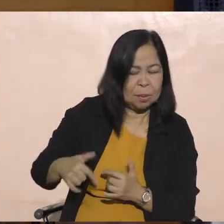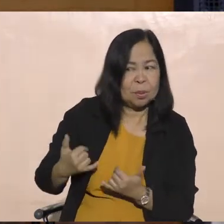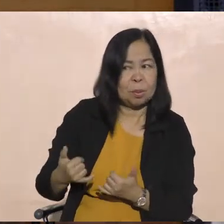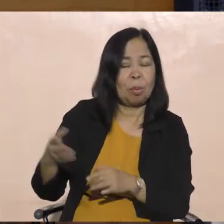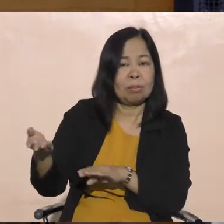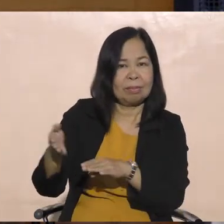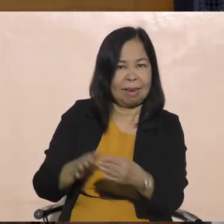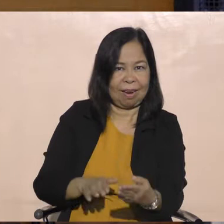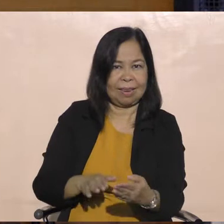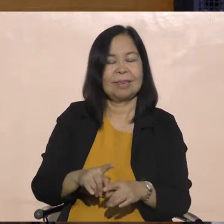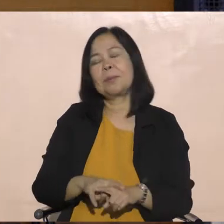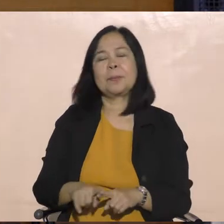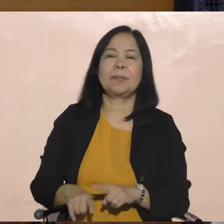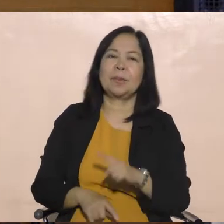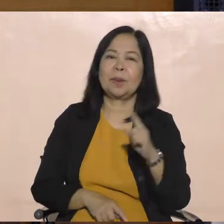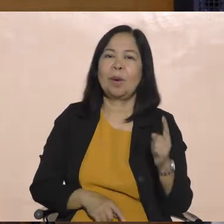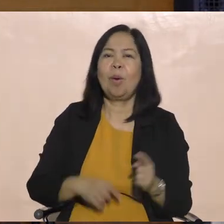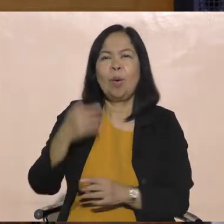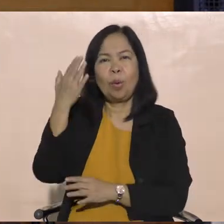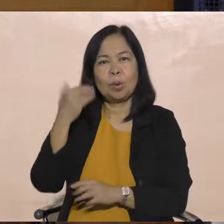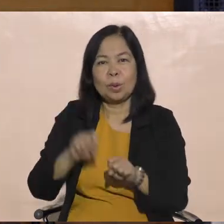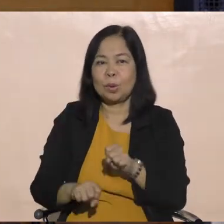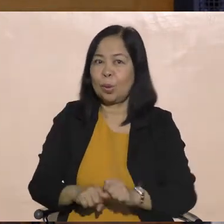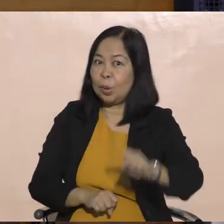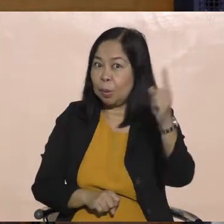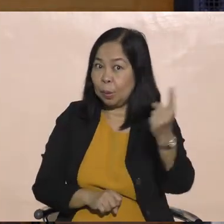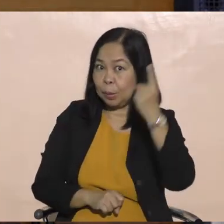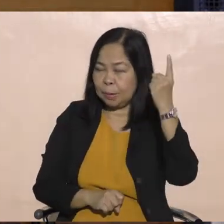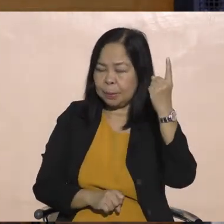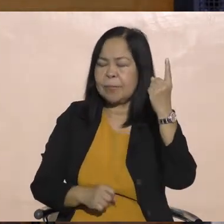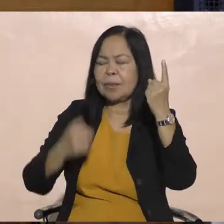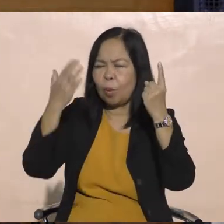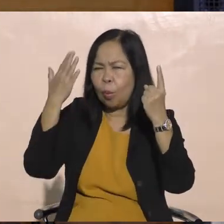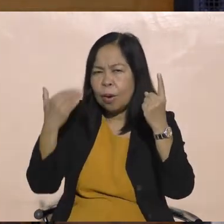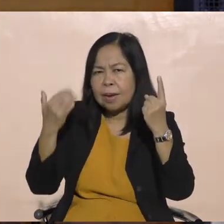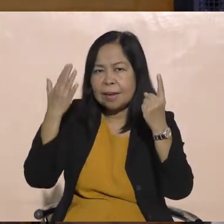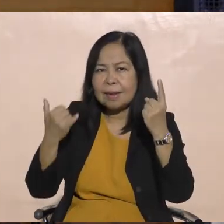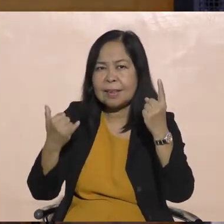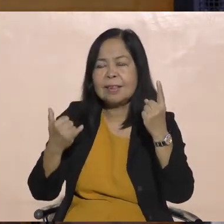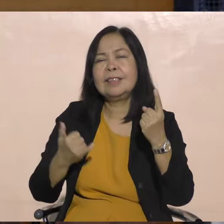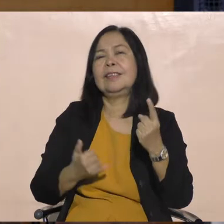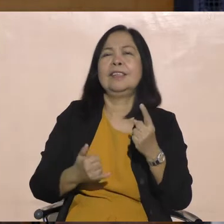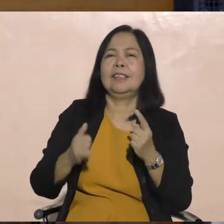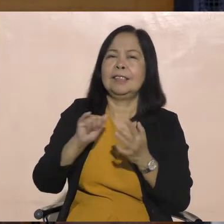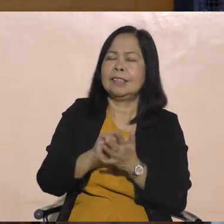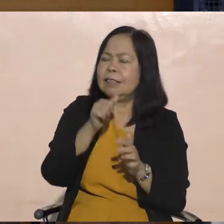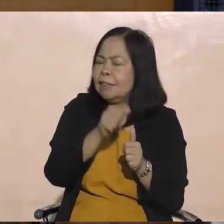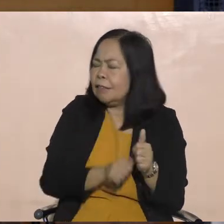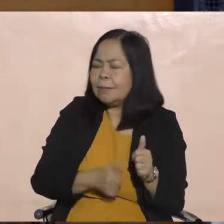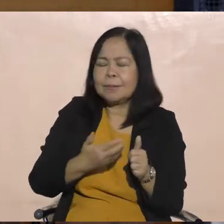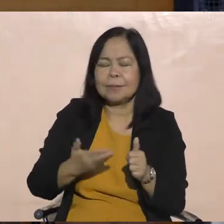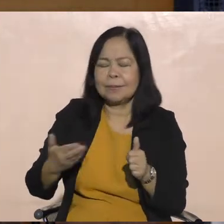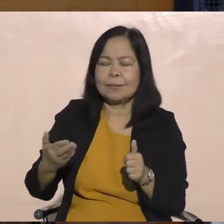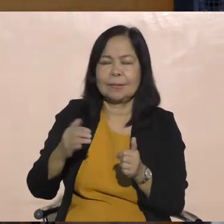one, God's glorious deeds. Why is it that God in everything, or God does